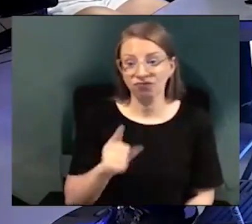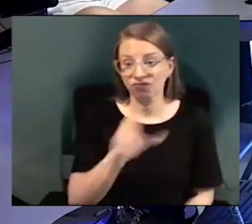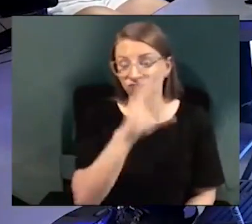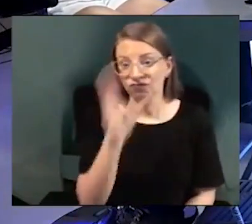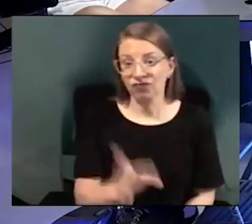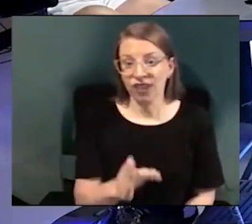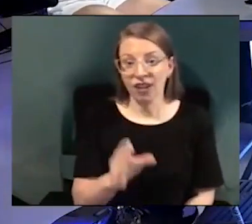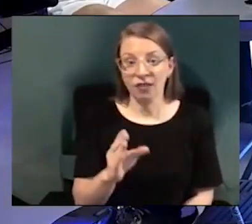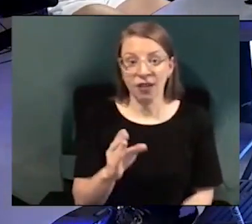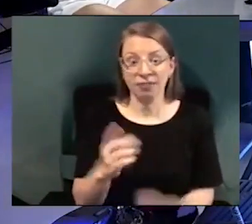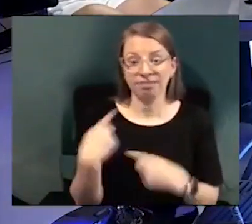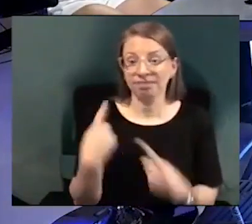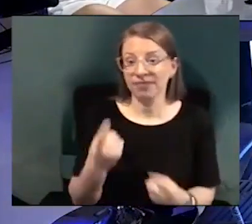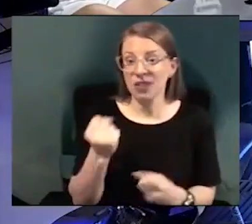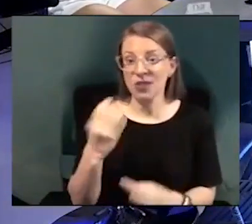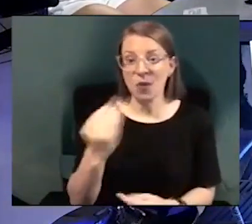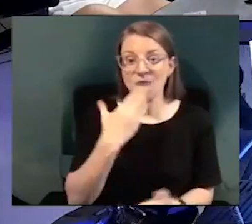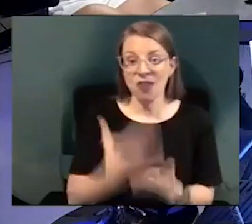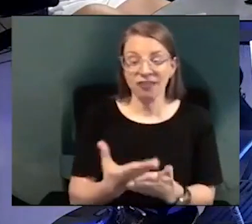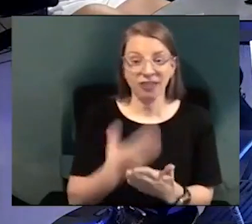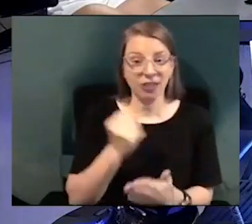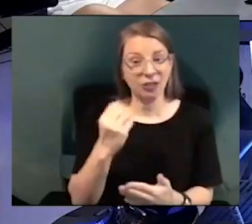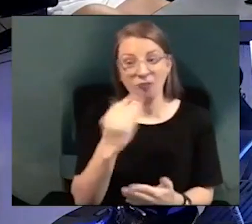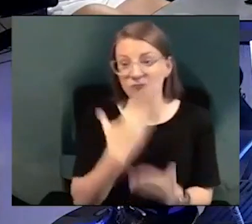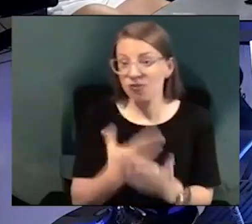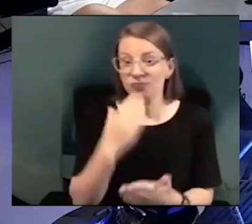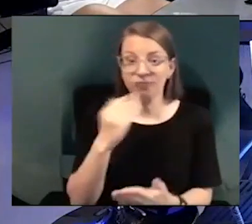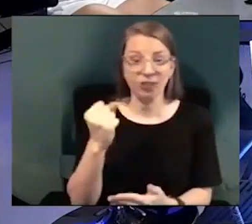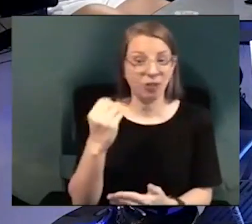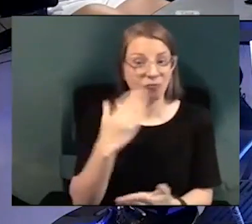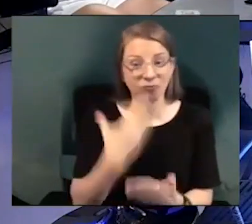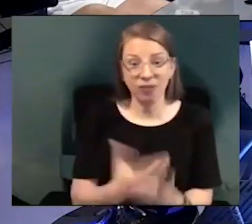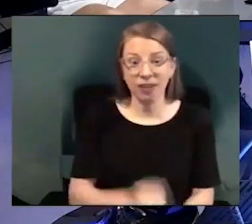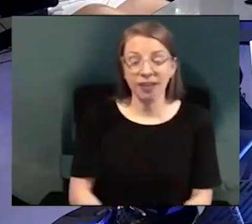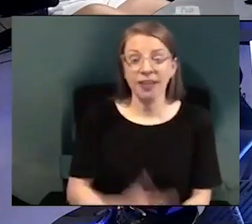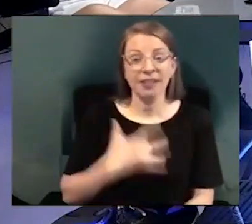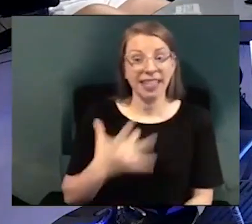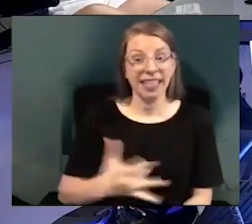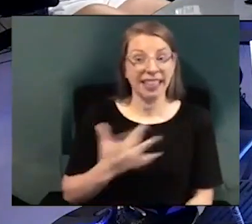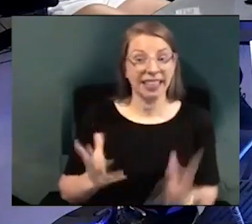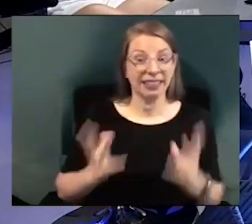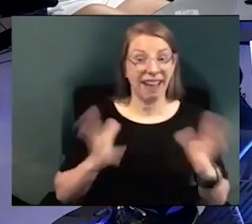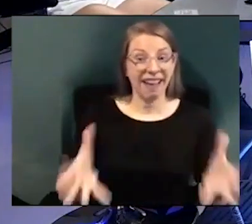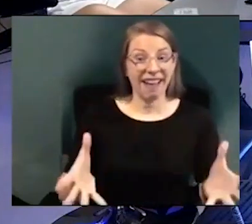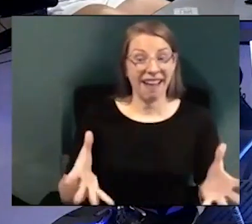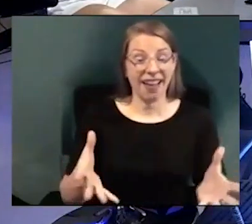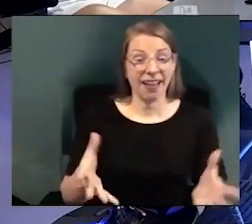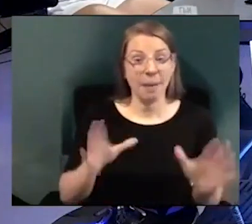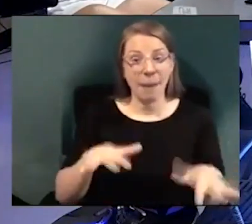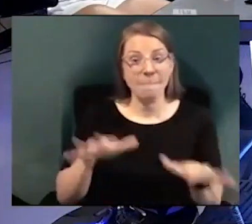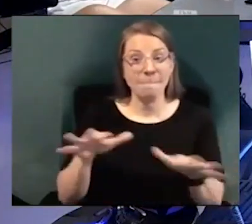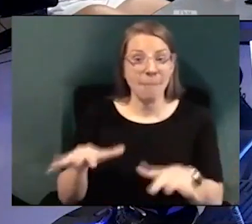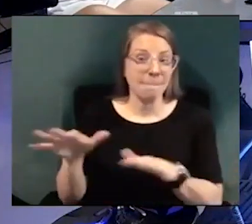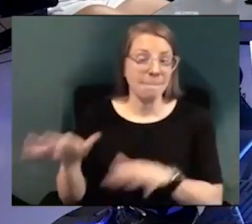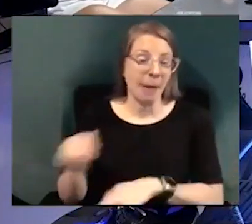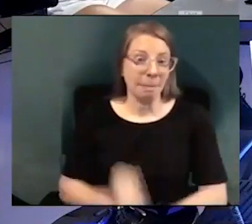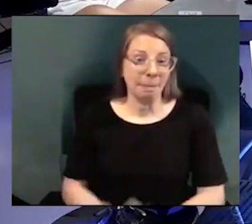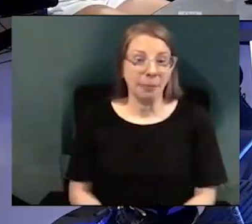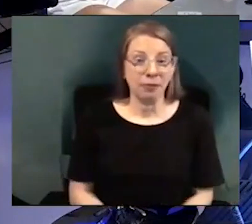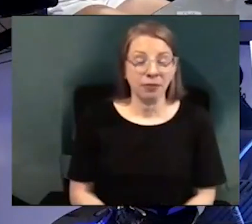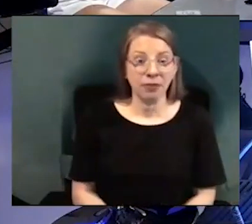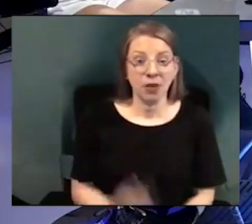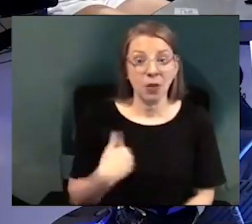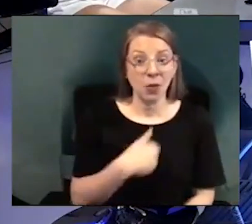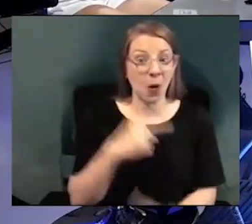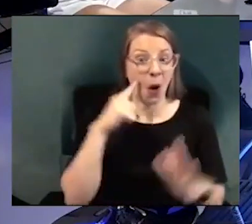good. So good. So good. We're feeling fine. Bum, bum, bum. And we hope you'll